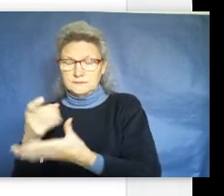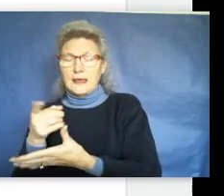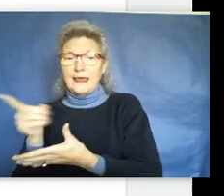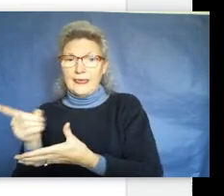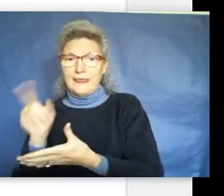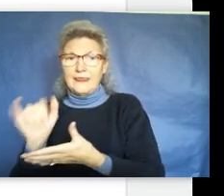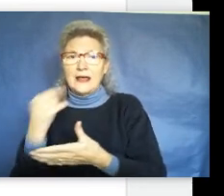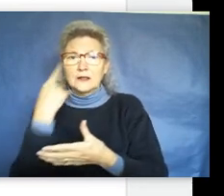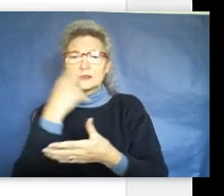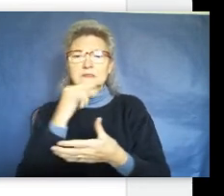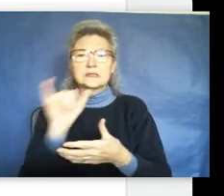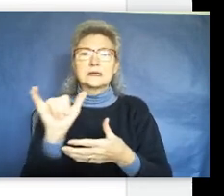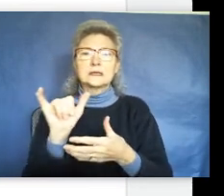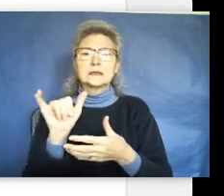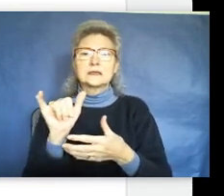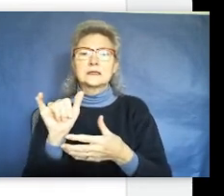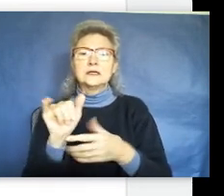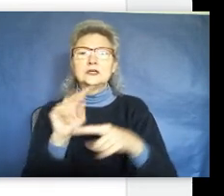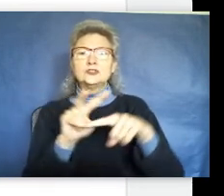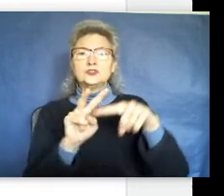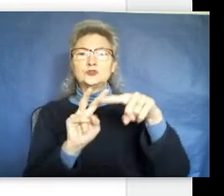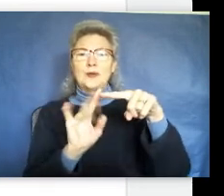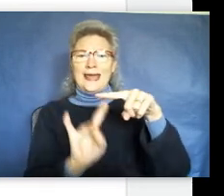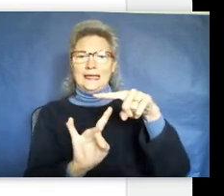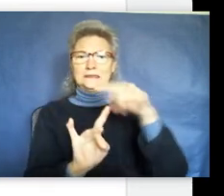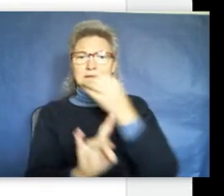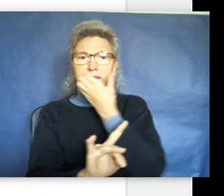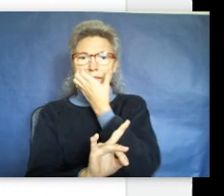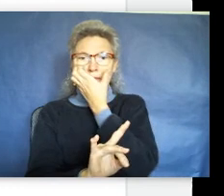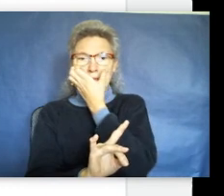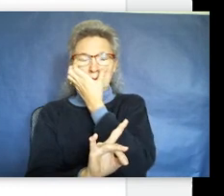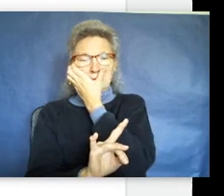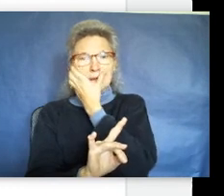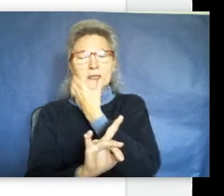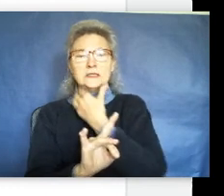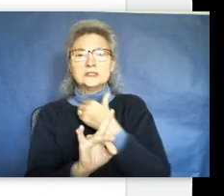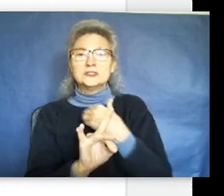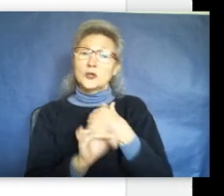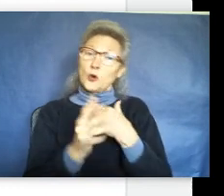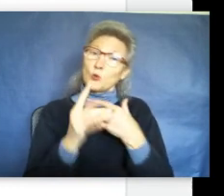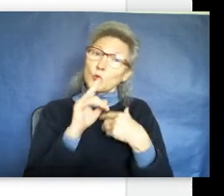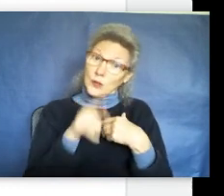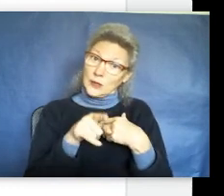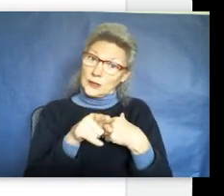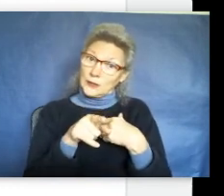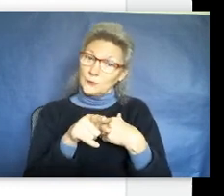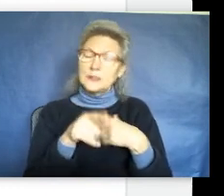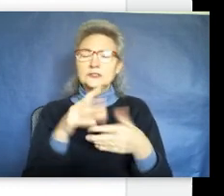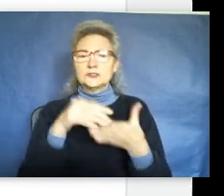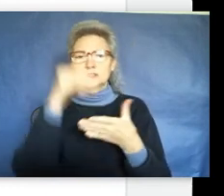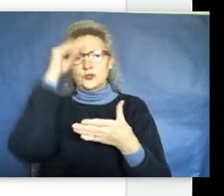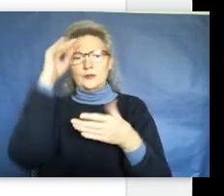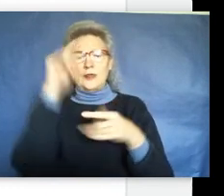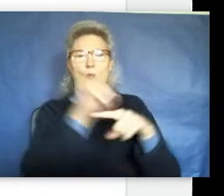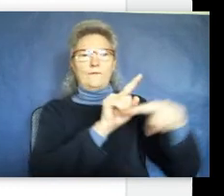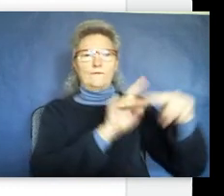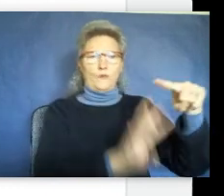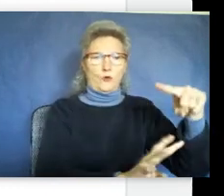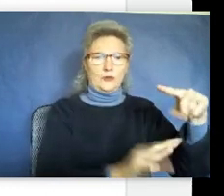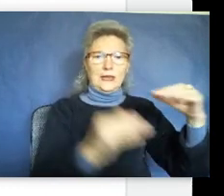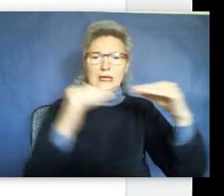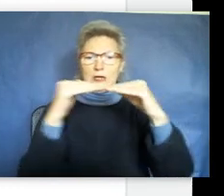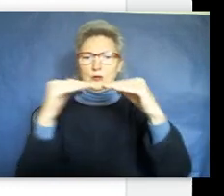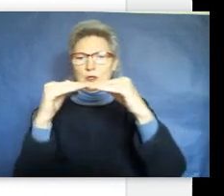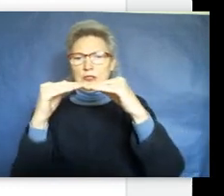that looks like that would be 2/8. So essentially, we just learned that 1/4